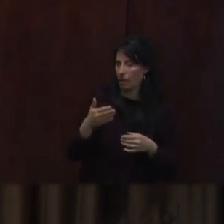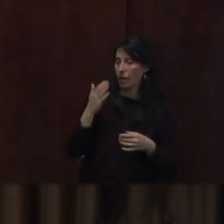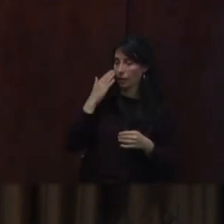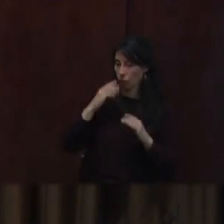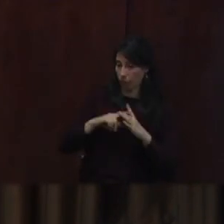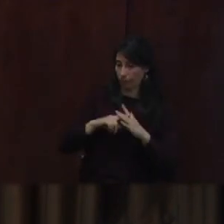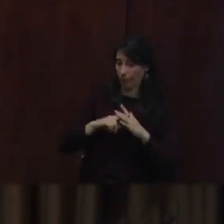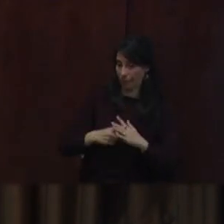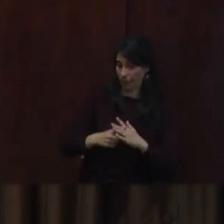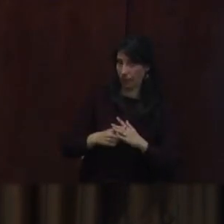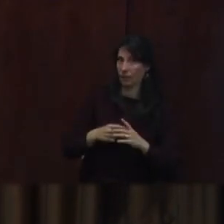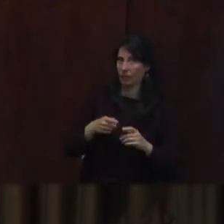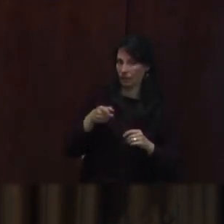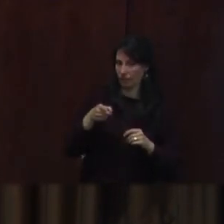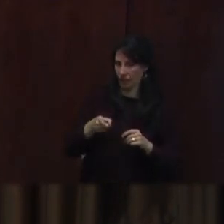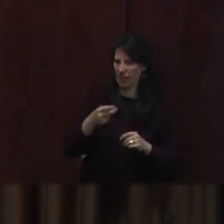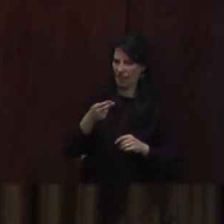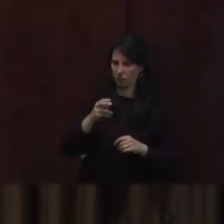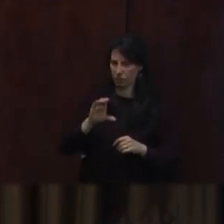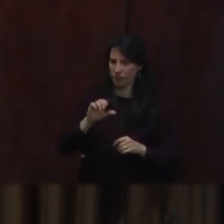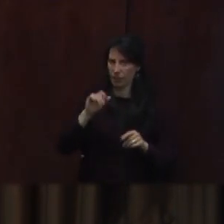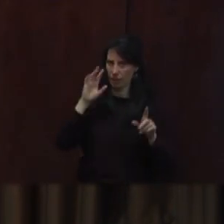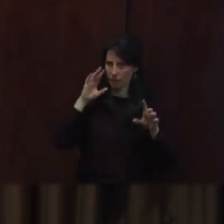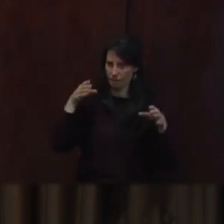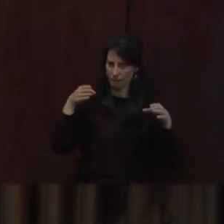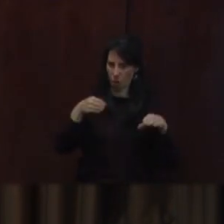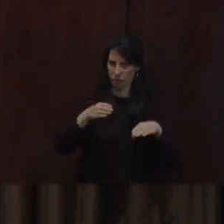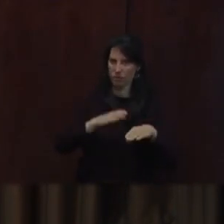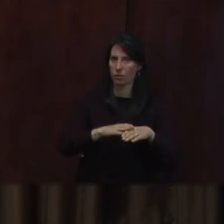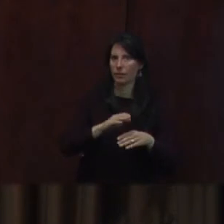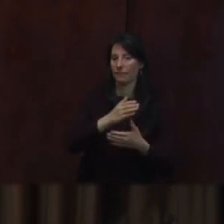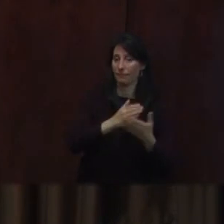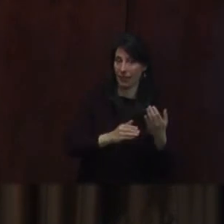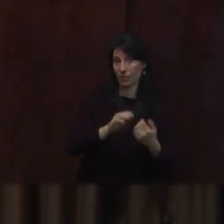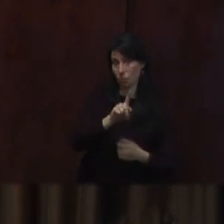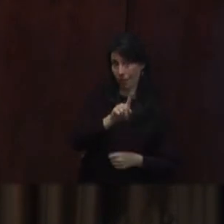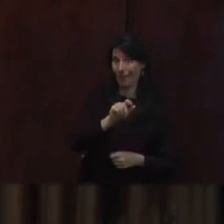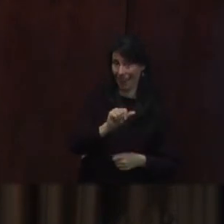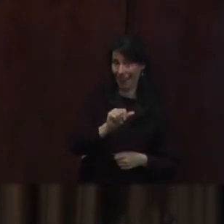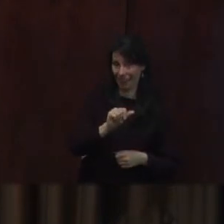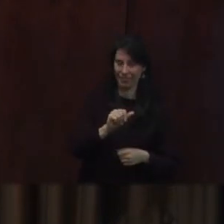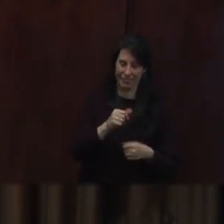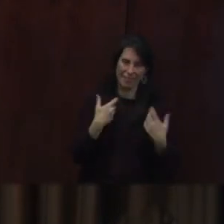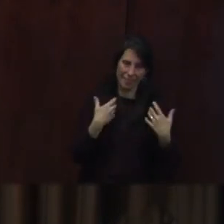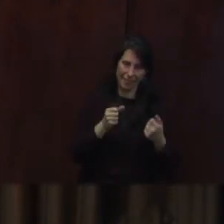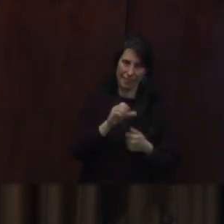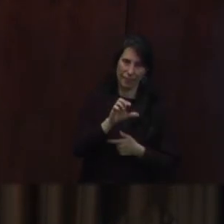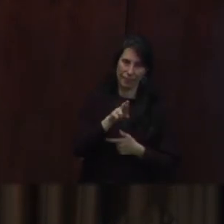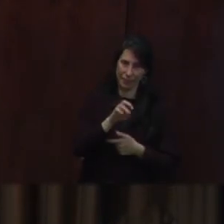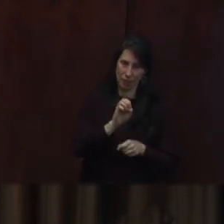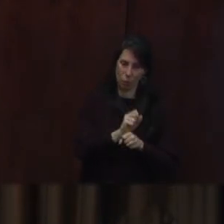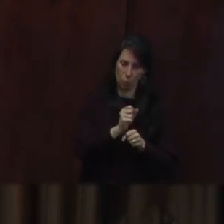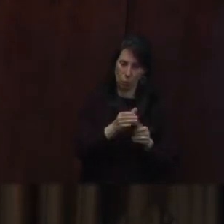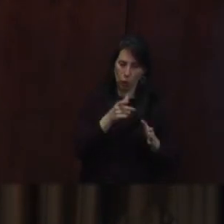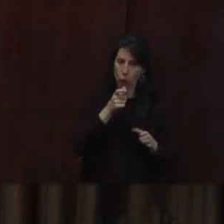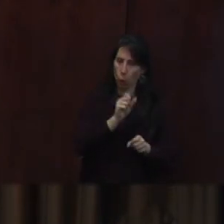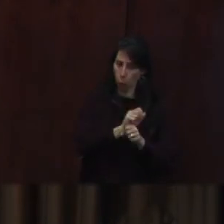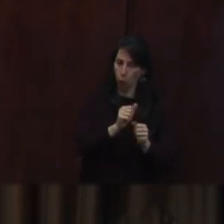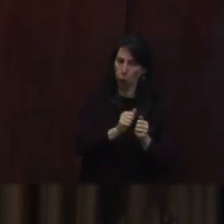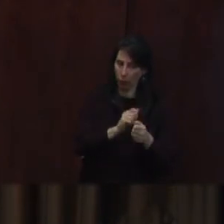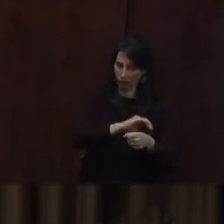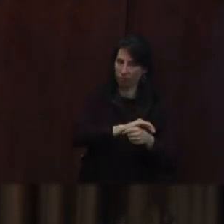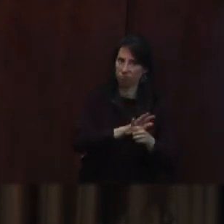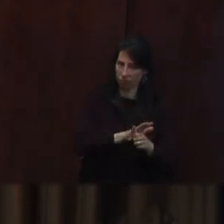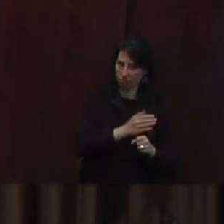were dedicated to their to those phase 1A healthcare workers critical to COVID care, which was most certainly